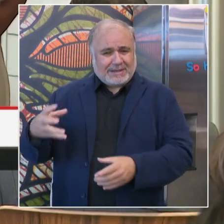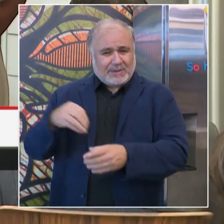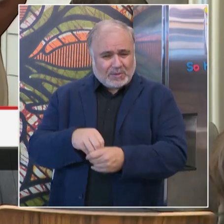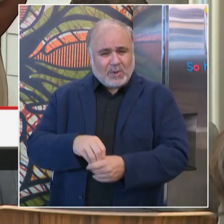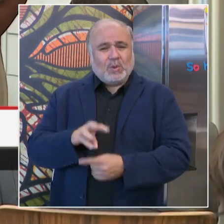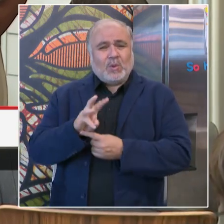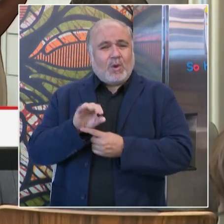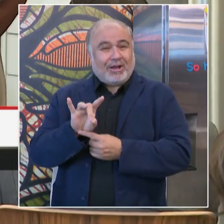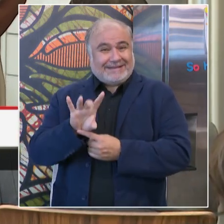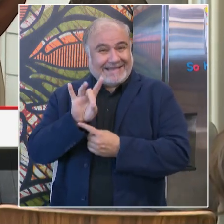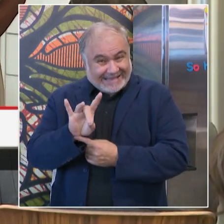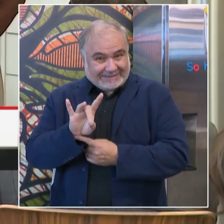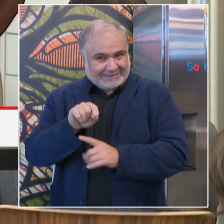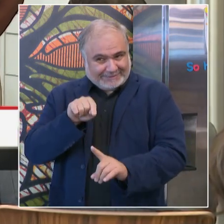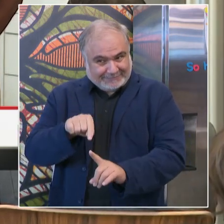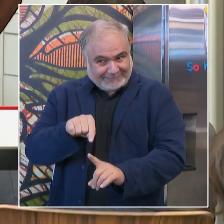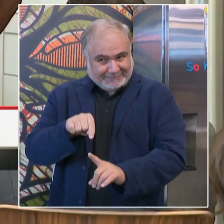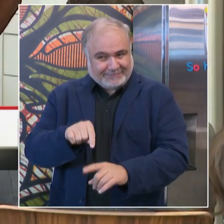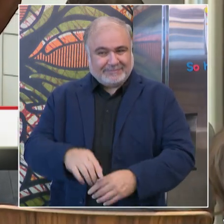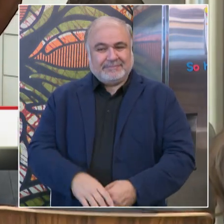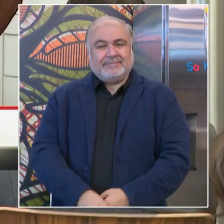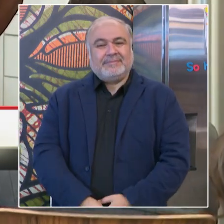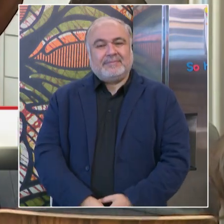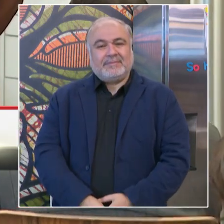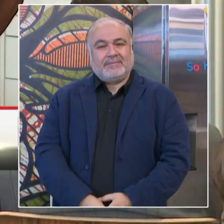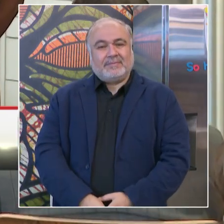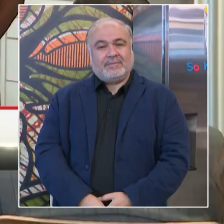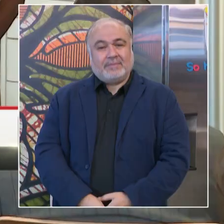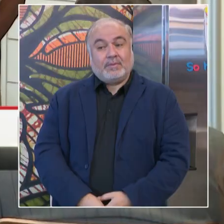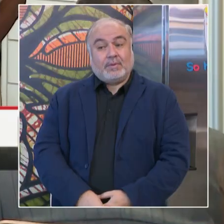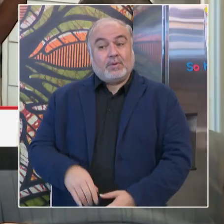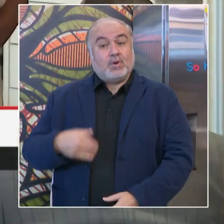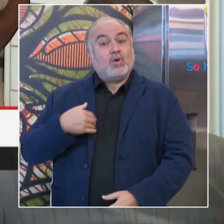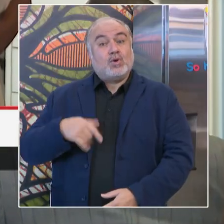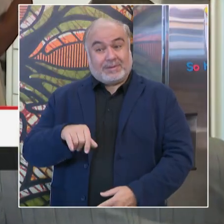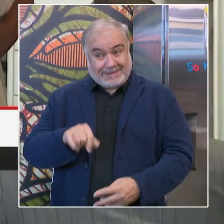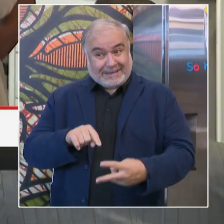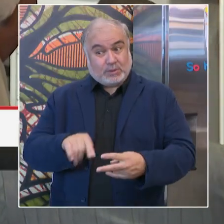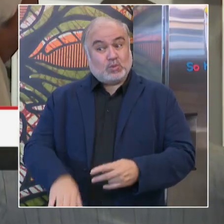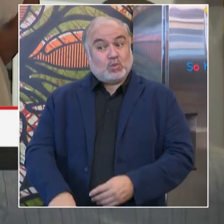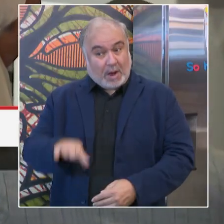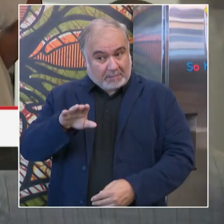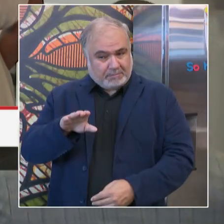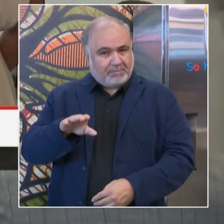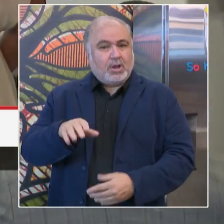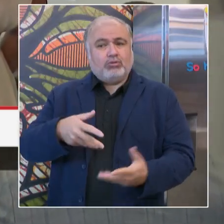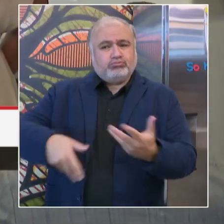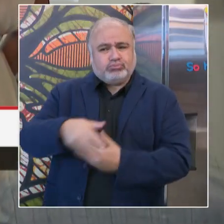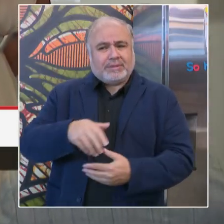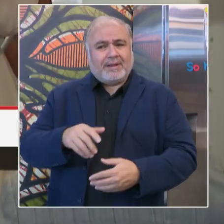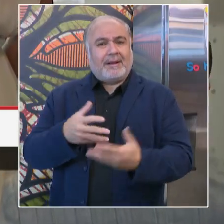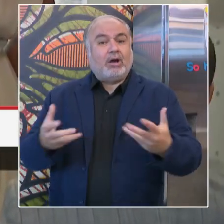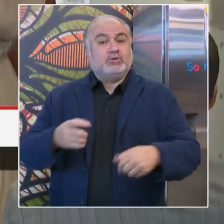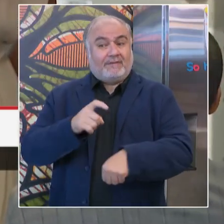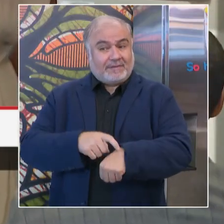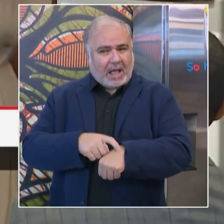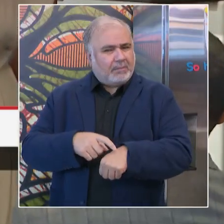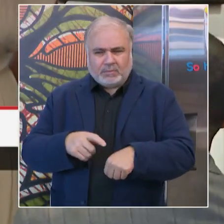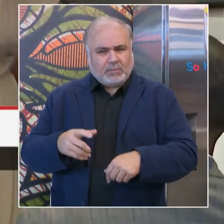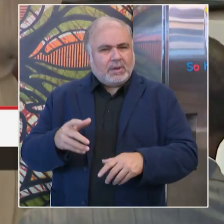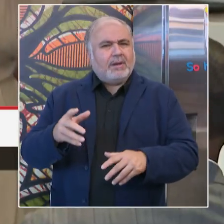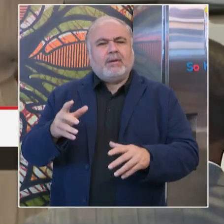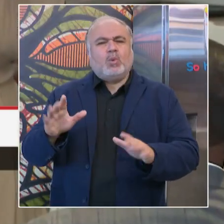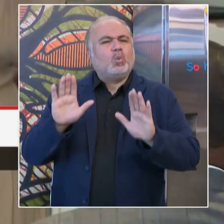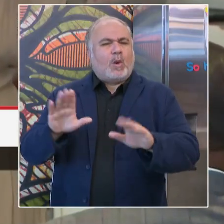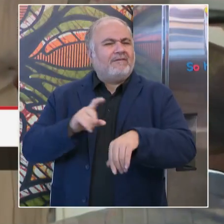personal. Growing up, I spent a lot of time with my great grandfather and my grandmother. They spent time in and out the hospital. When they were home,